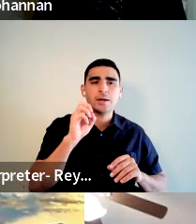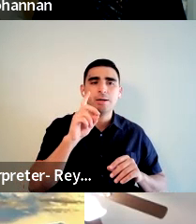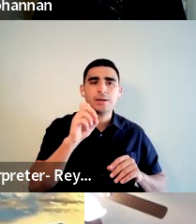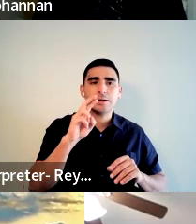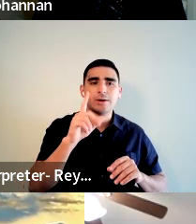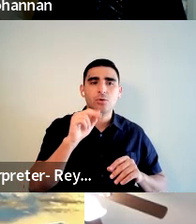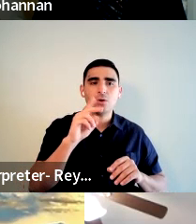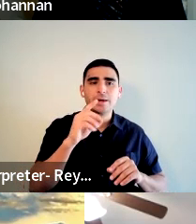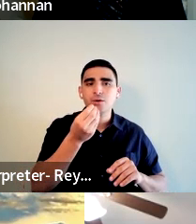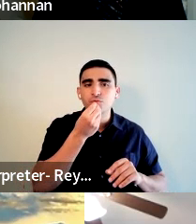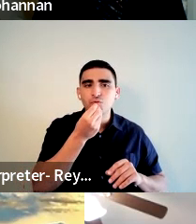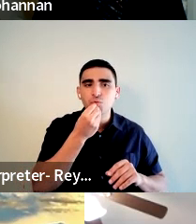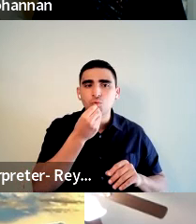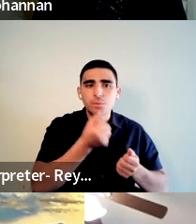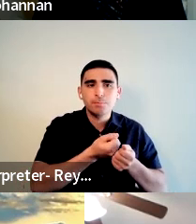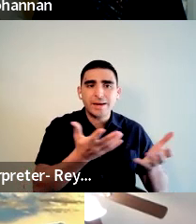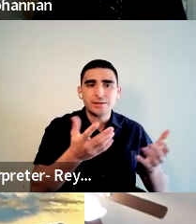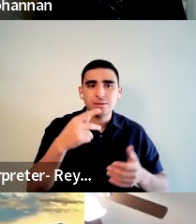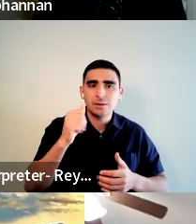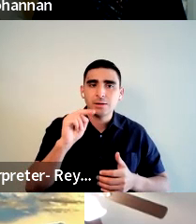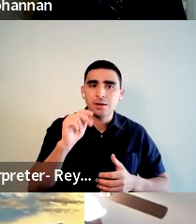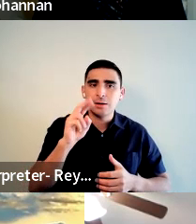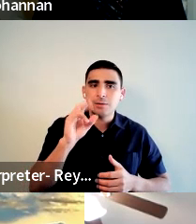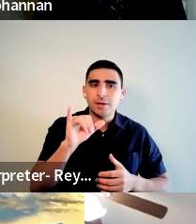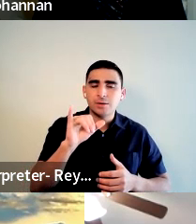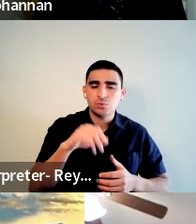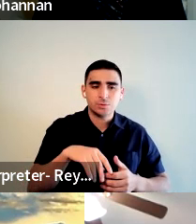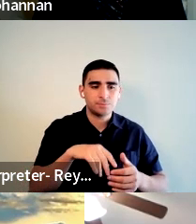we had our original little